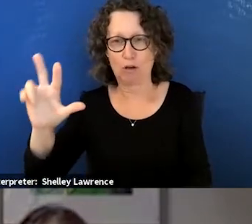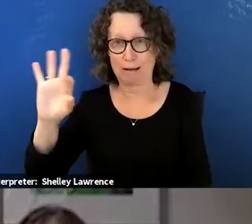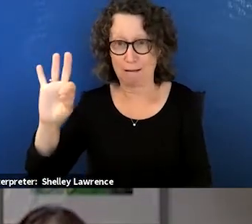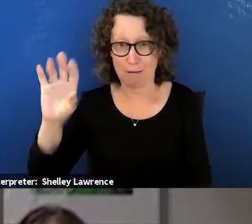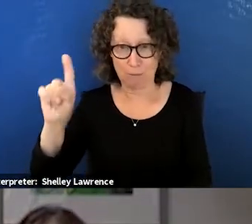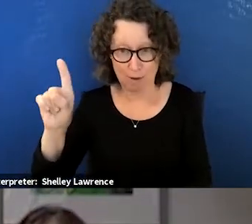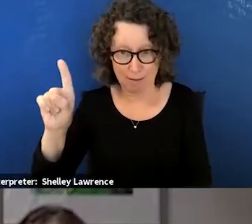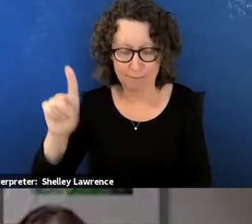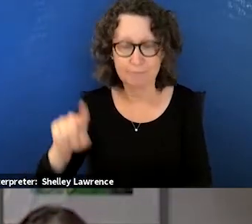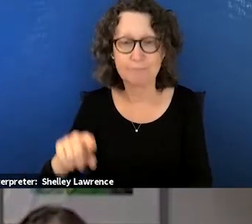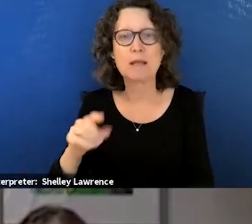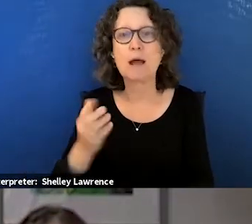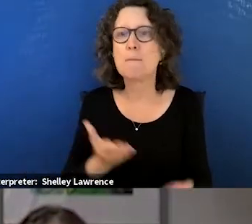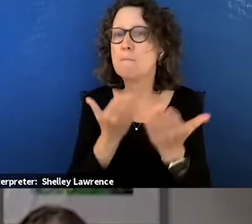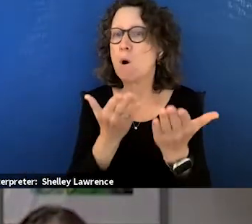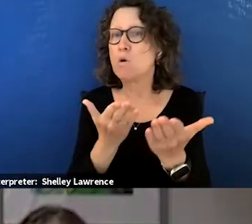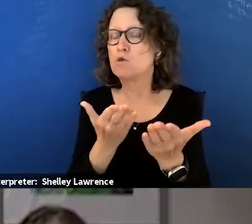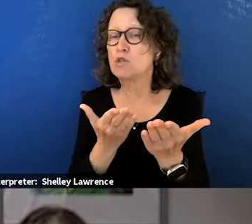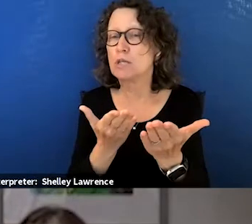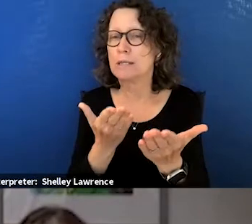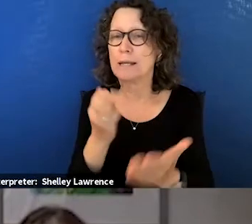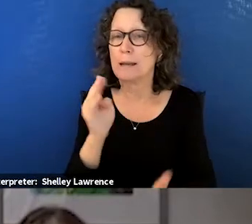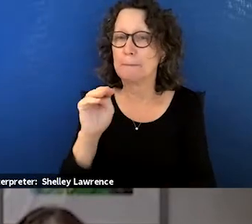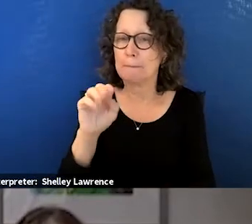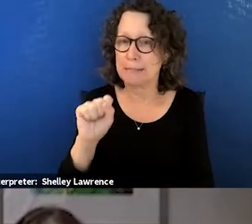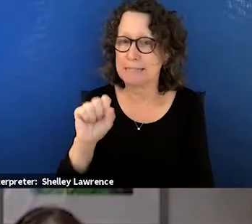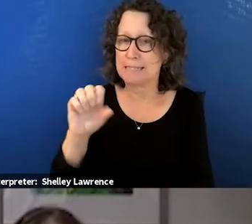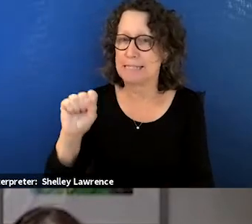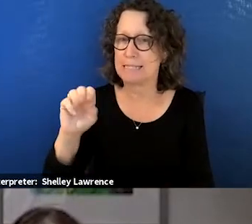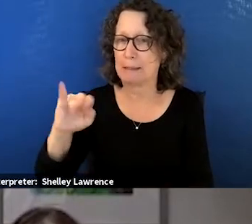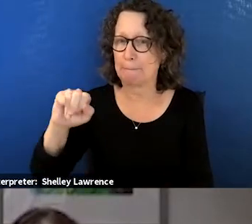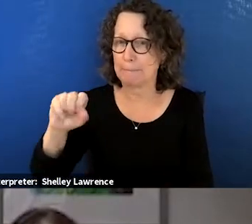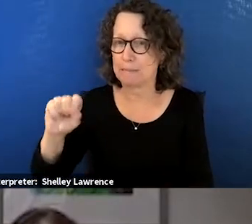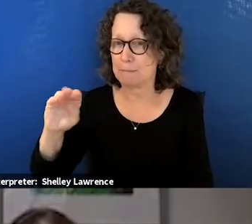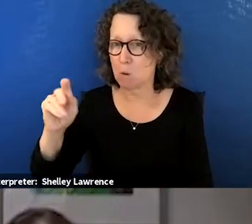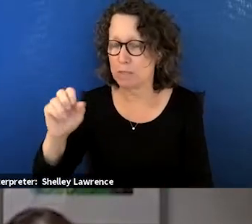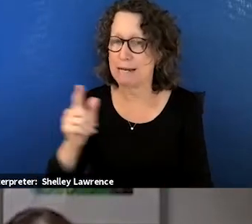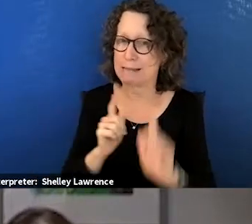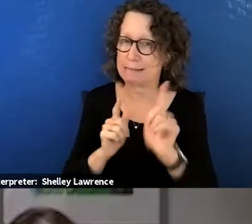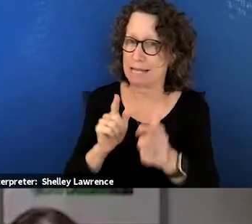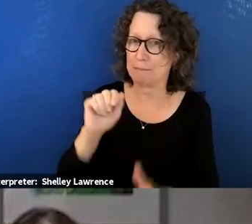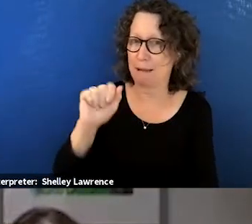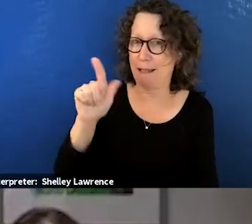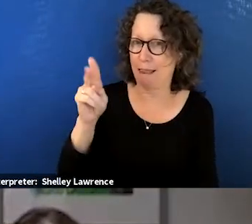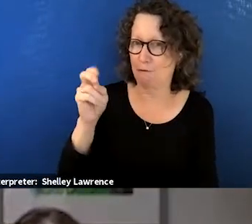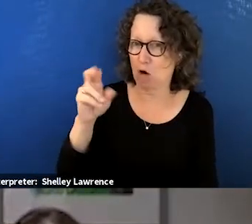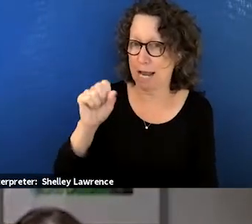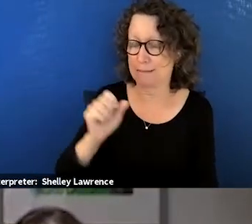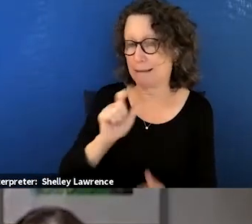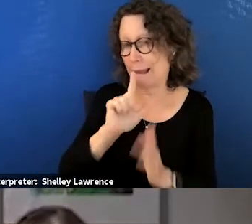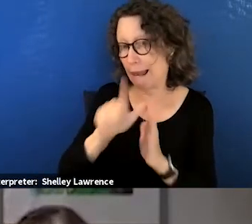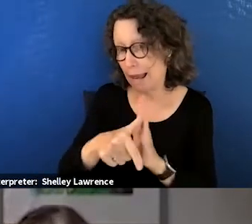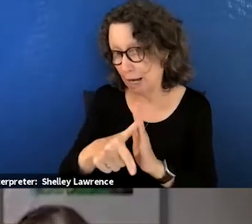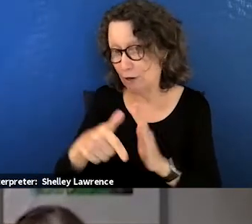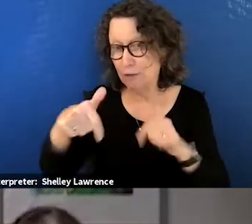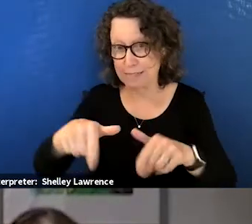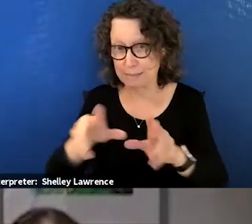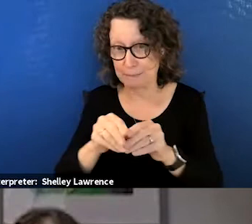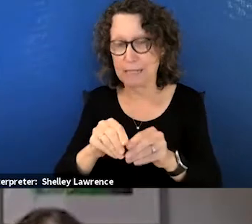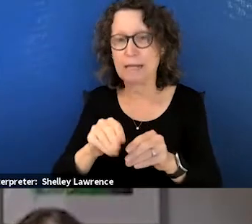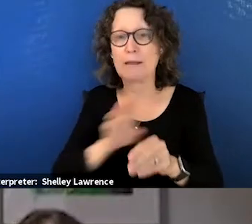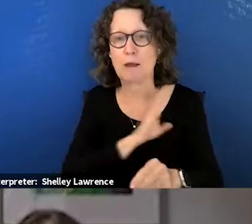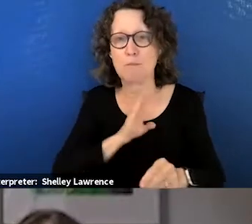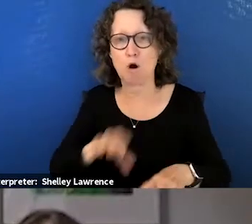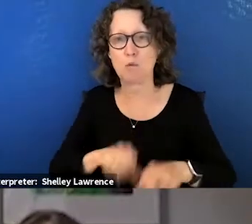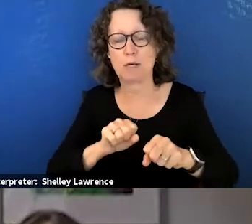2021021060391. The motion was made by Ms. Sims-Moten and seconded by Ms. Alvarez. Later in this meeting, the board will also take action on